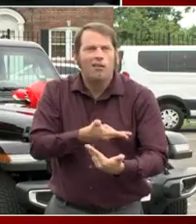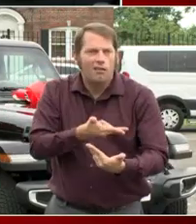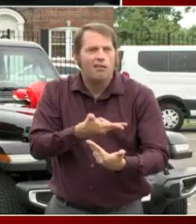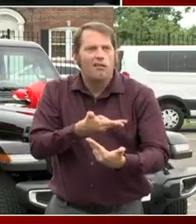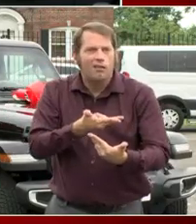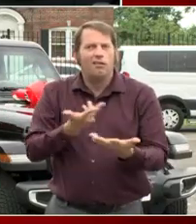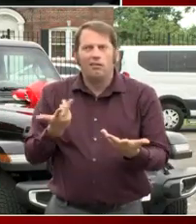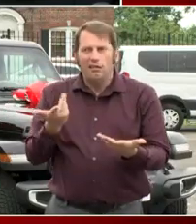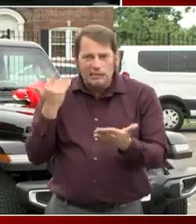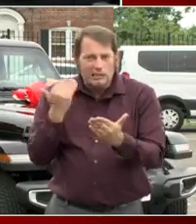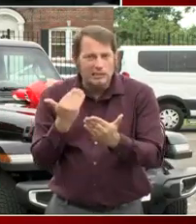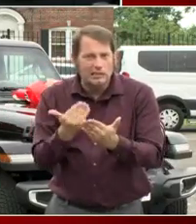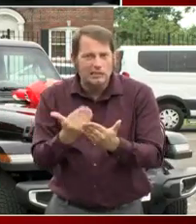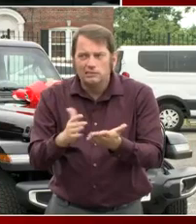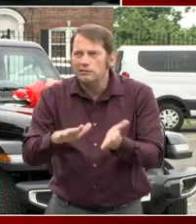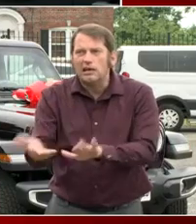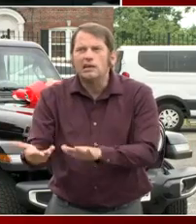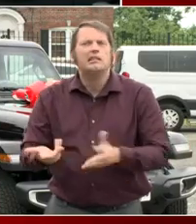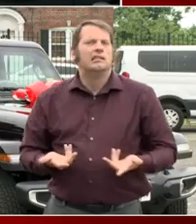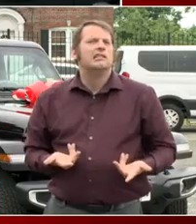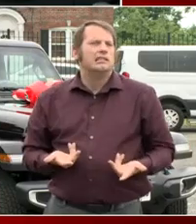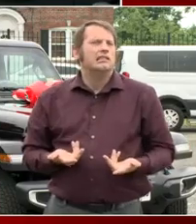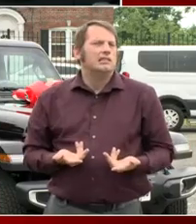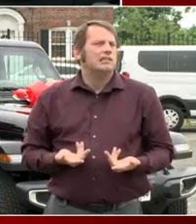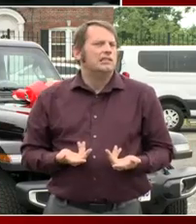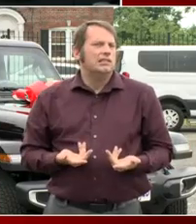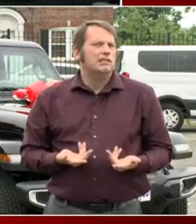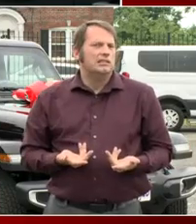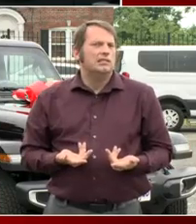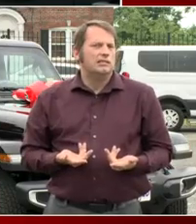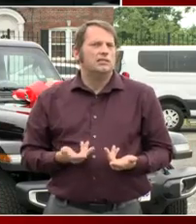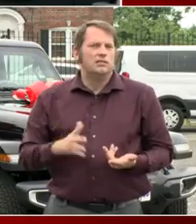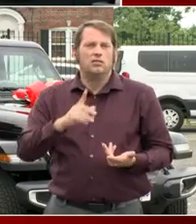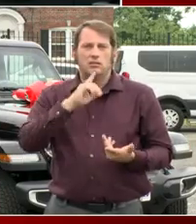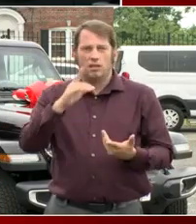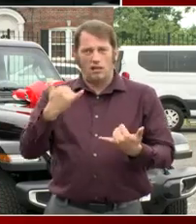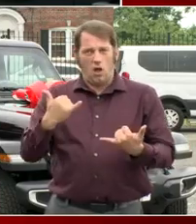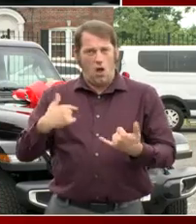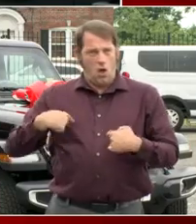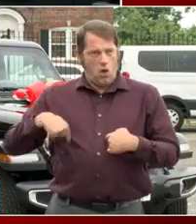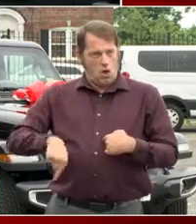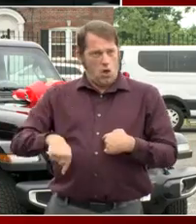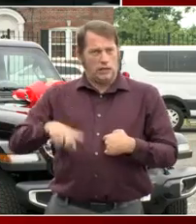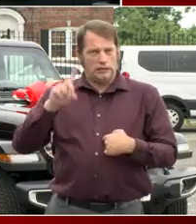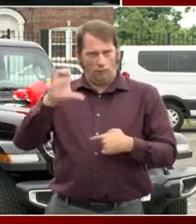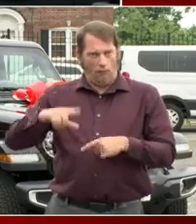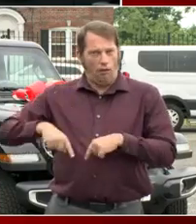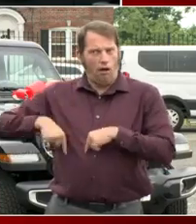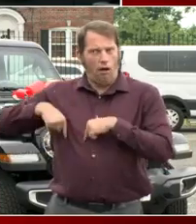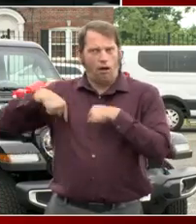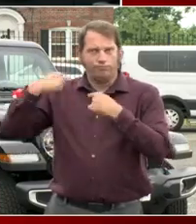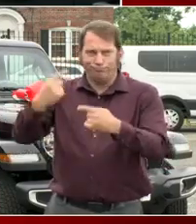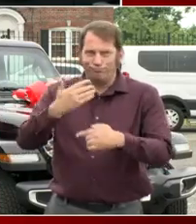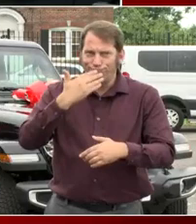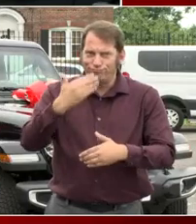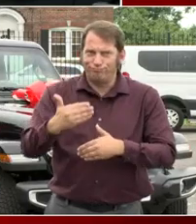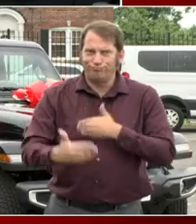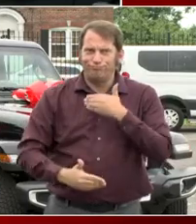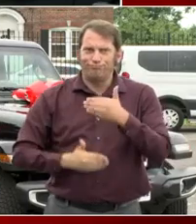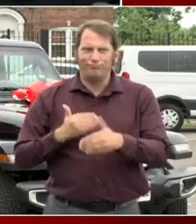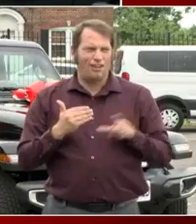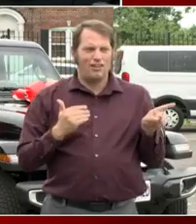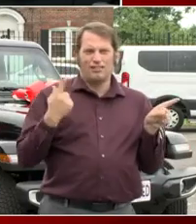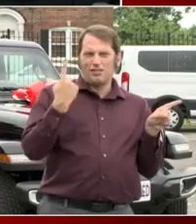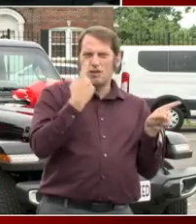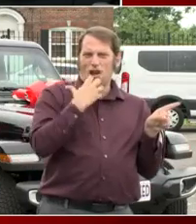We've done a very good job here in the district thus far. But you bet, you said it. We've done a